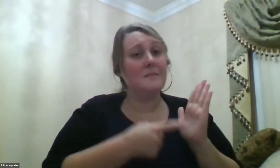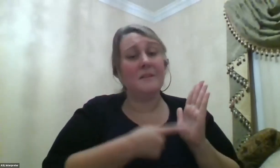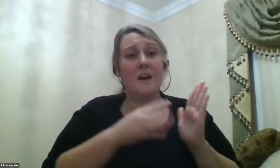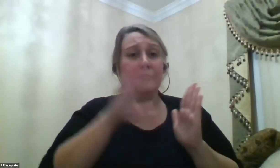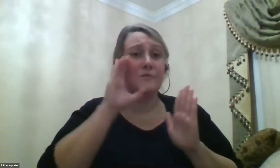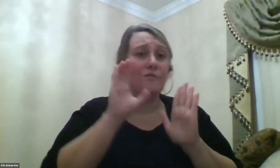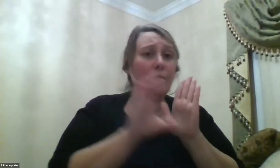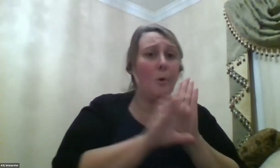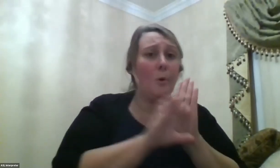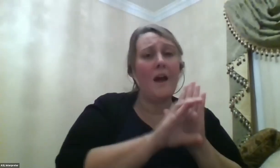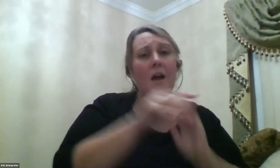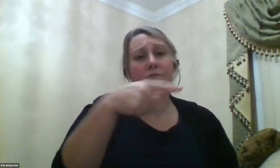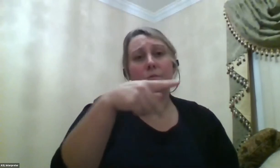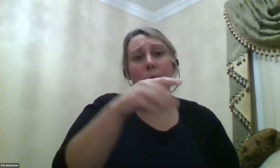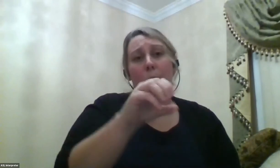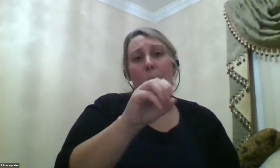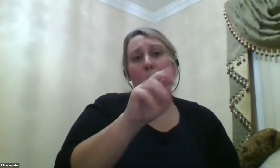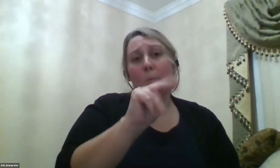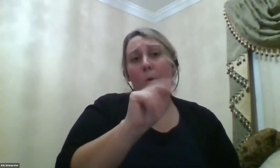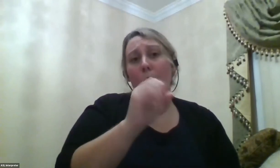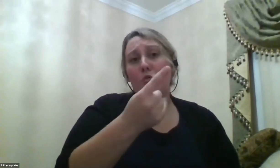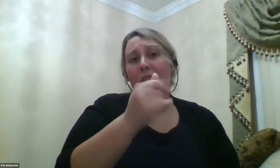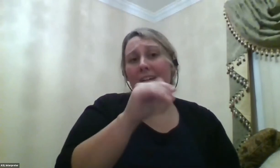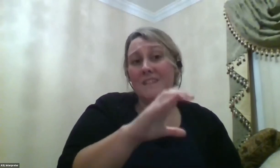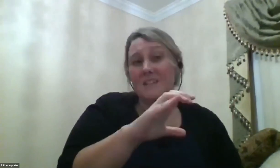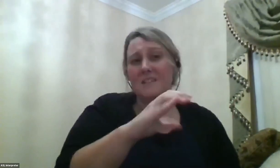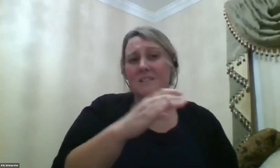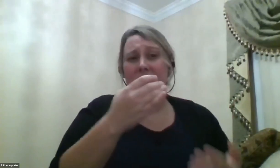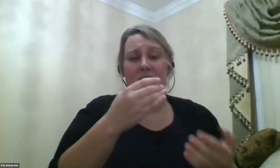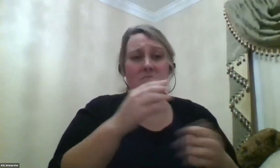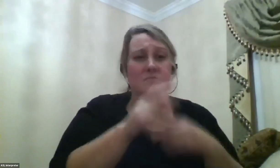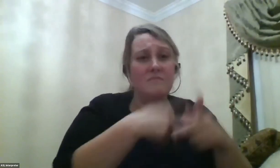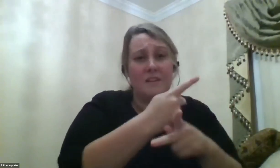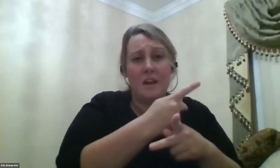other kind of documentary, other sorts of forms. Um,